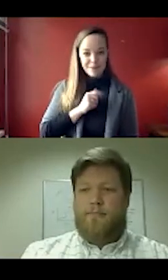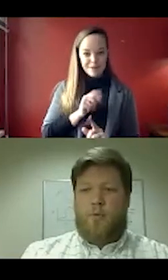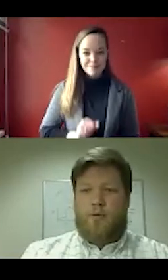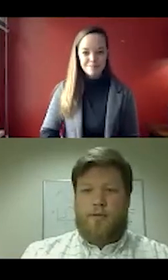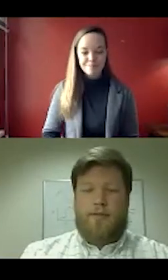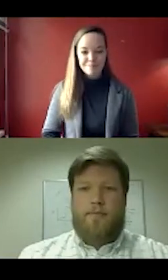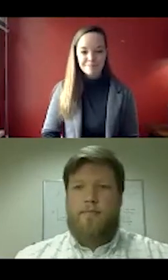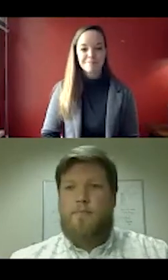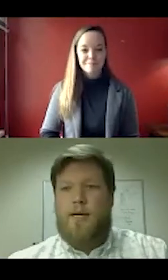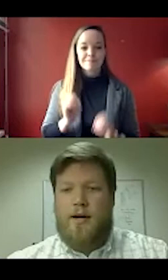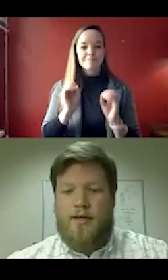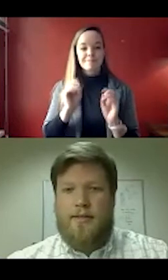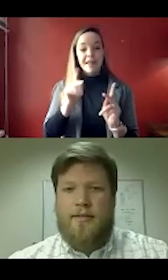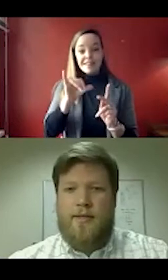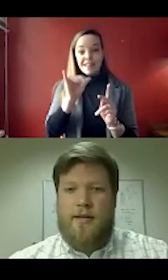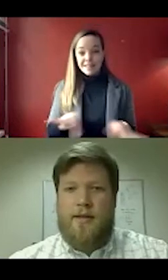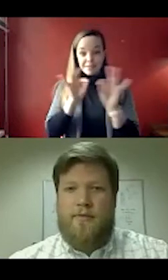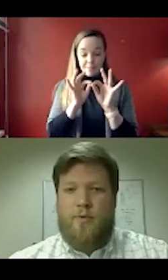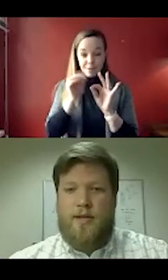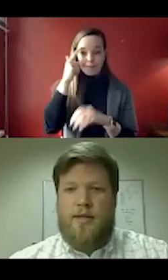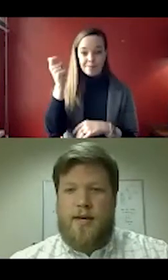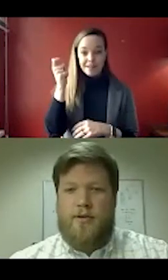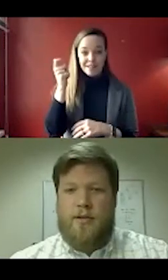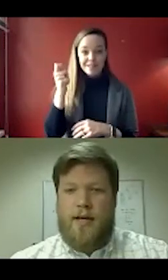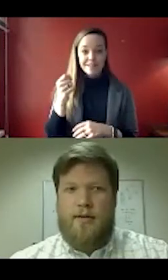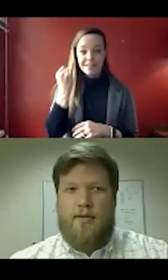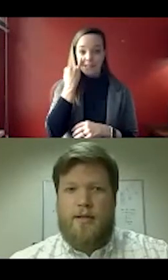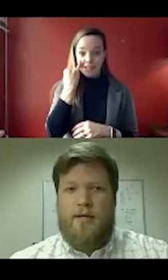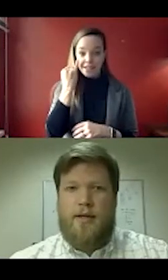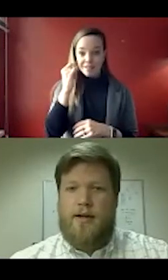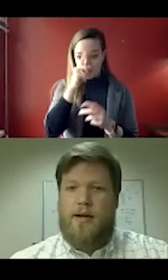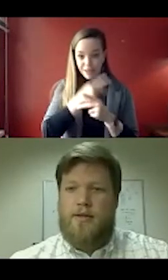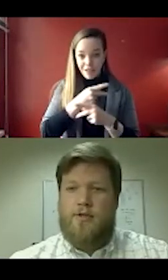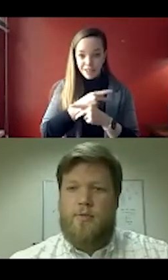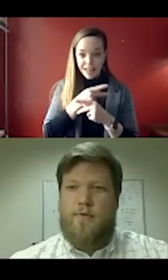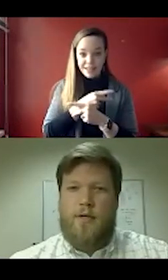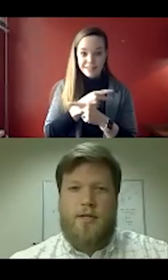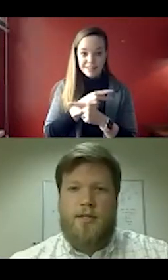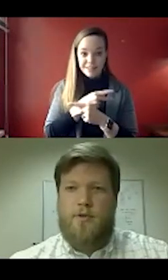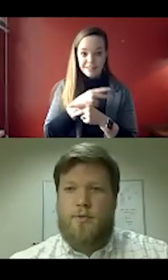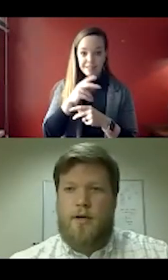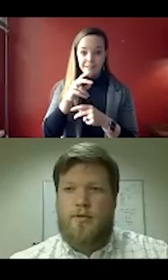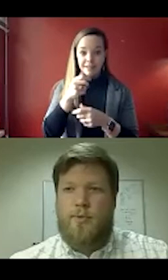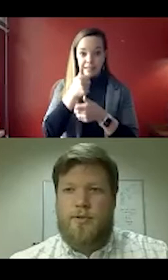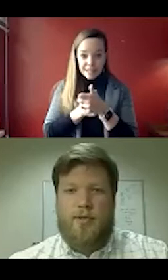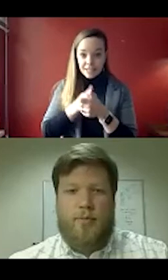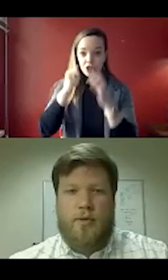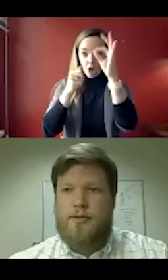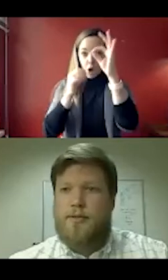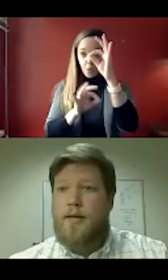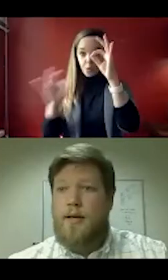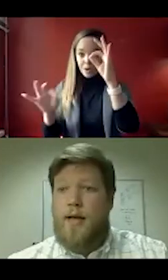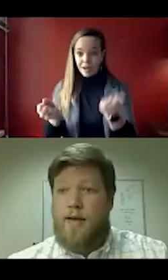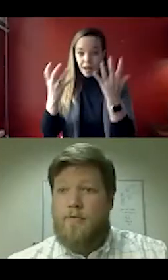This is important because if we calculate the degree for each of the individual nodes, we learn something